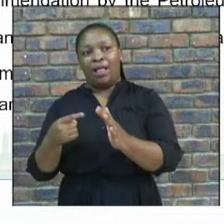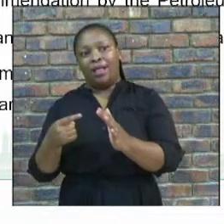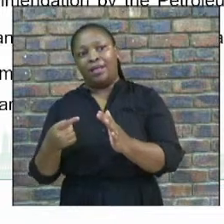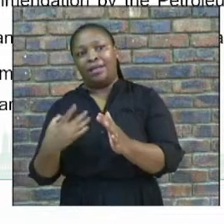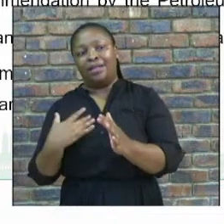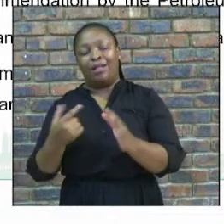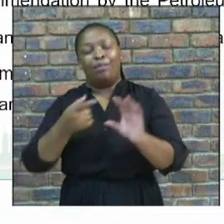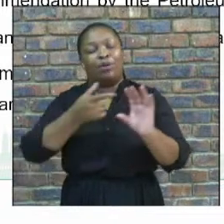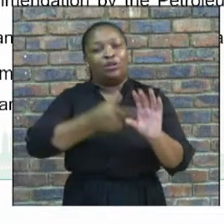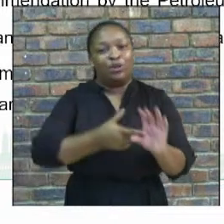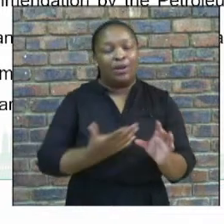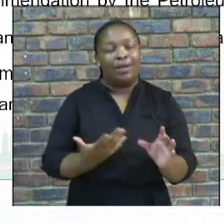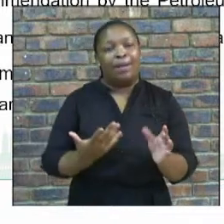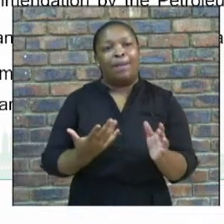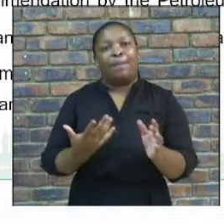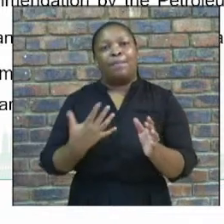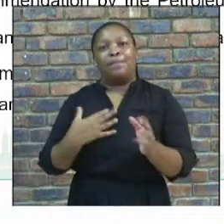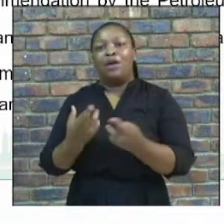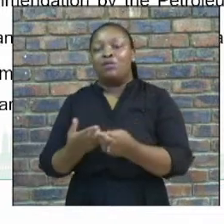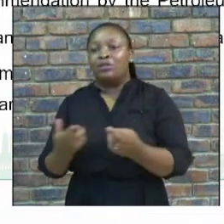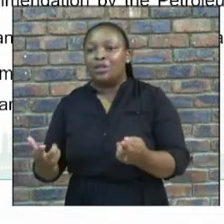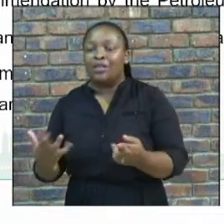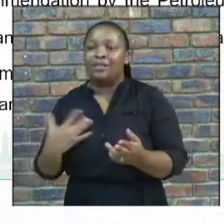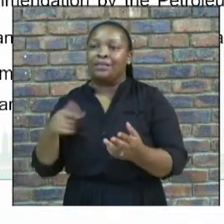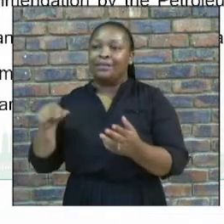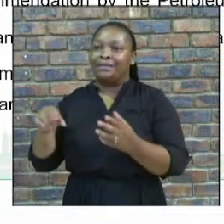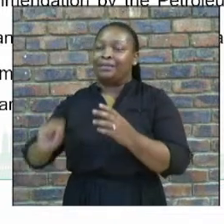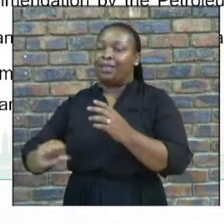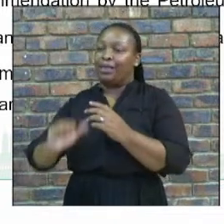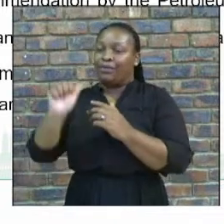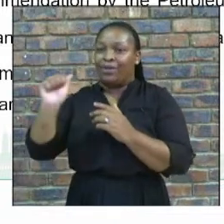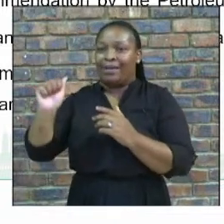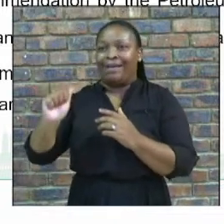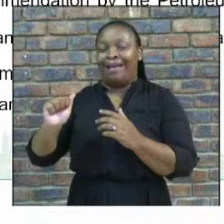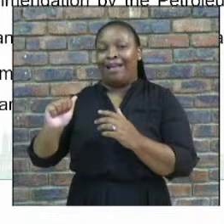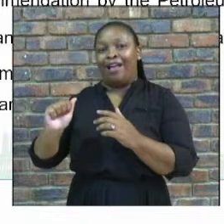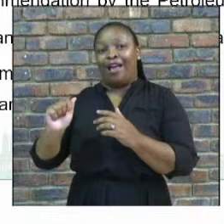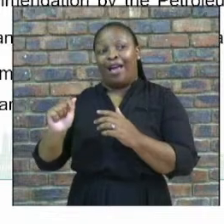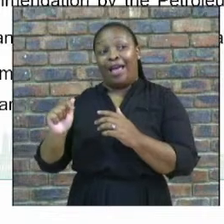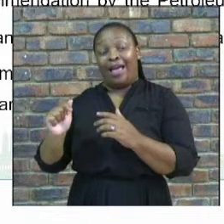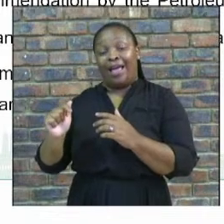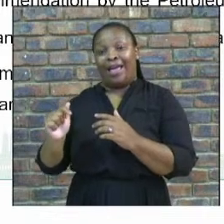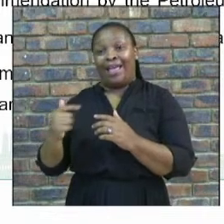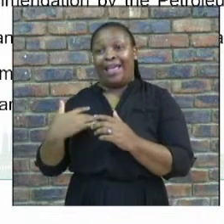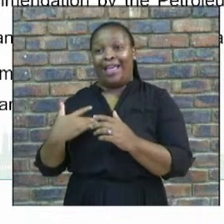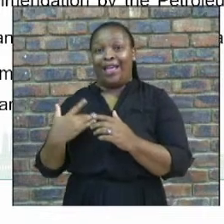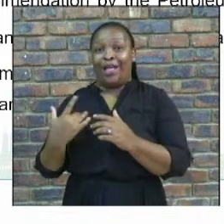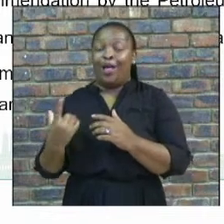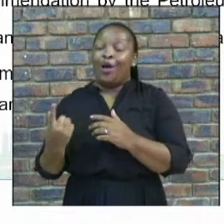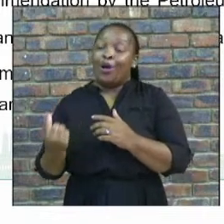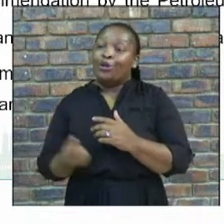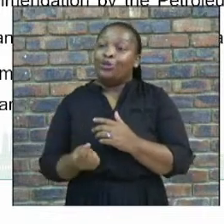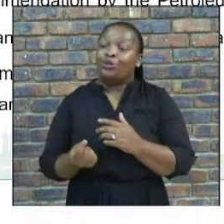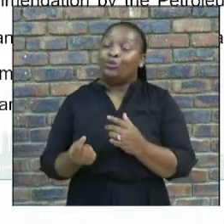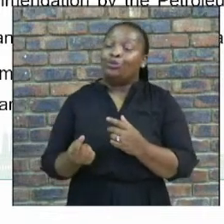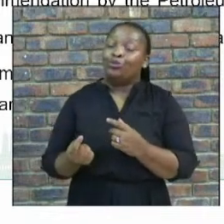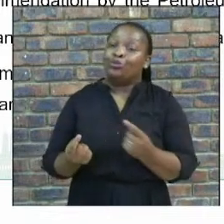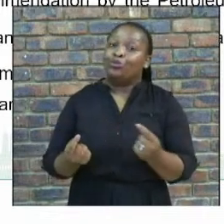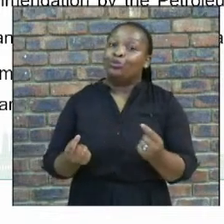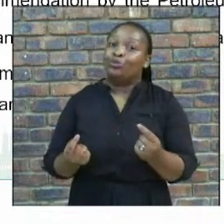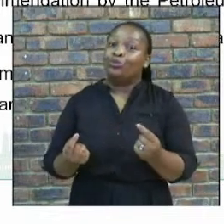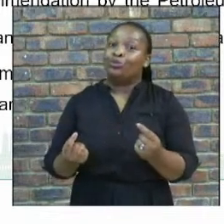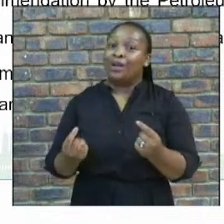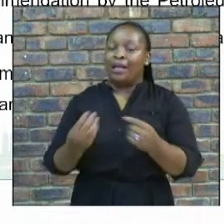of petroleum resources in South Africa are going to be administered by